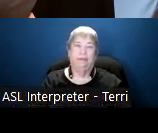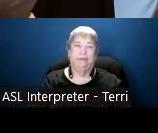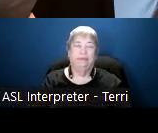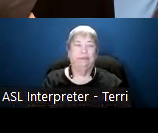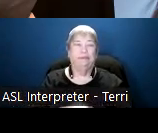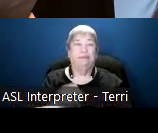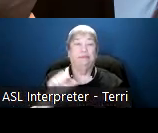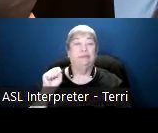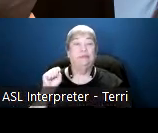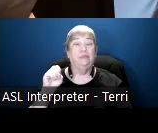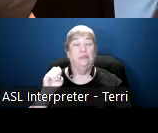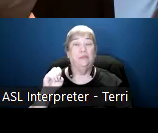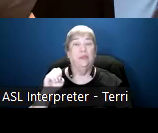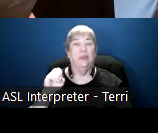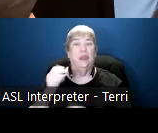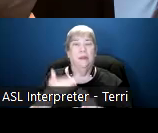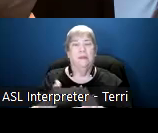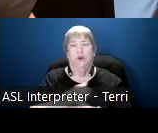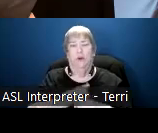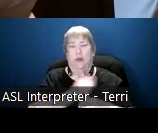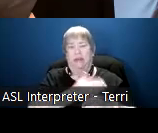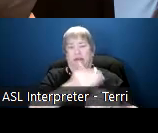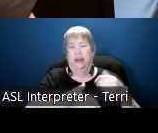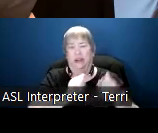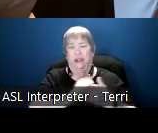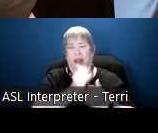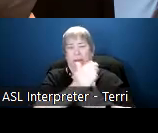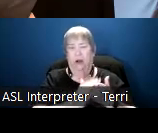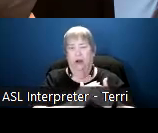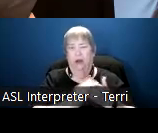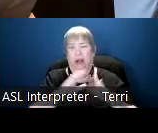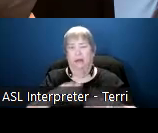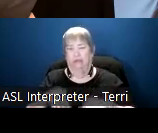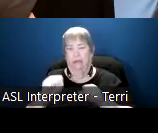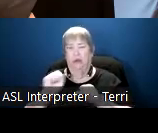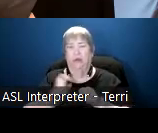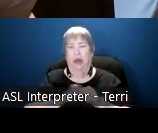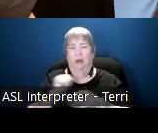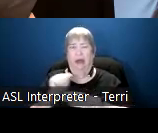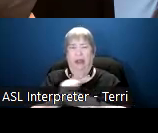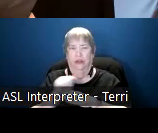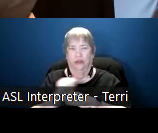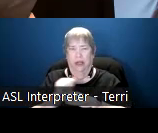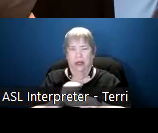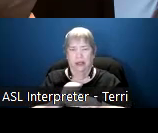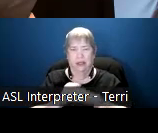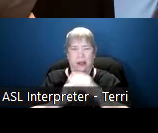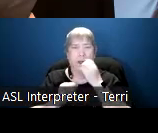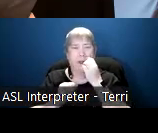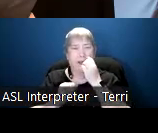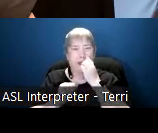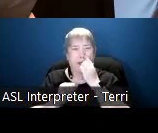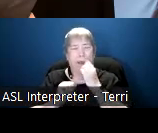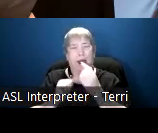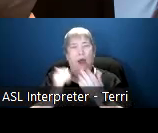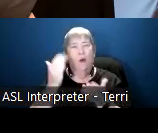So before we close out this section and do our little exercise around the ethical compass, I want to talk